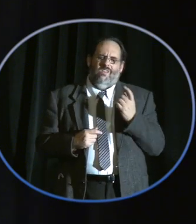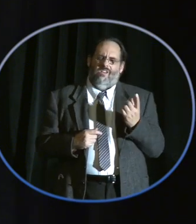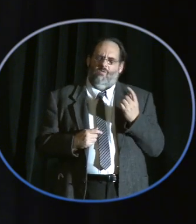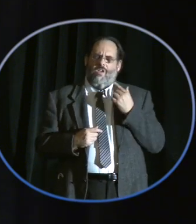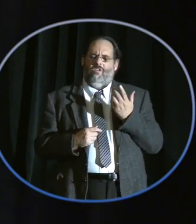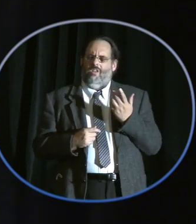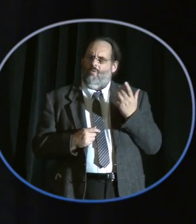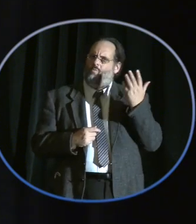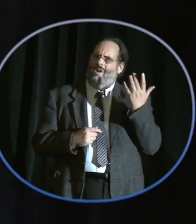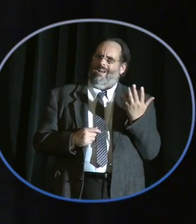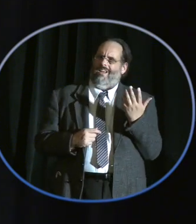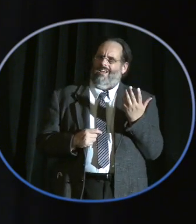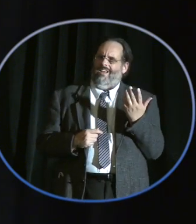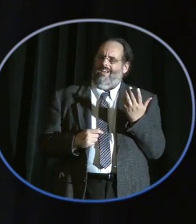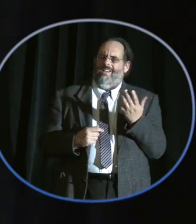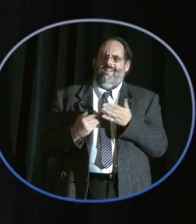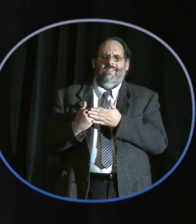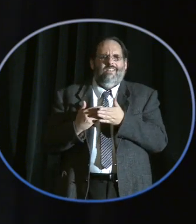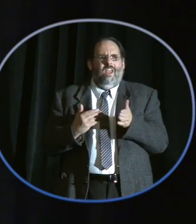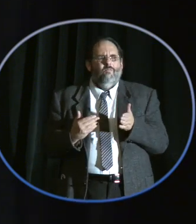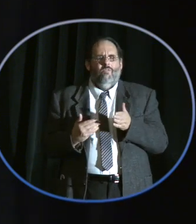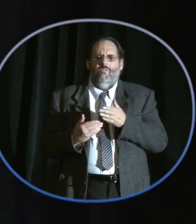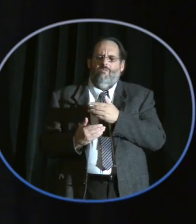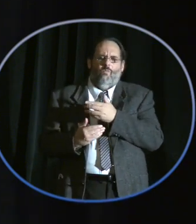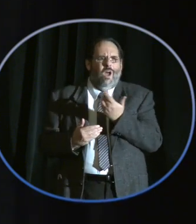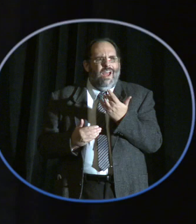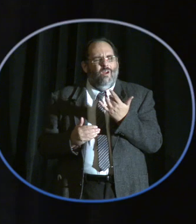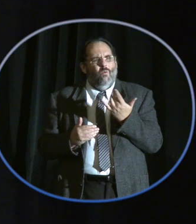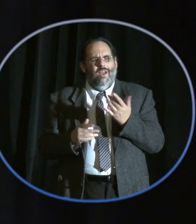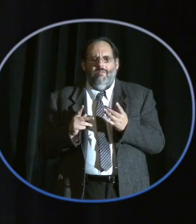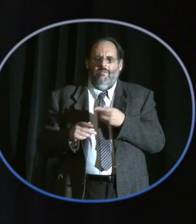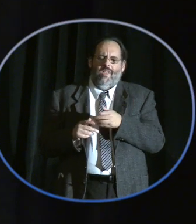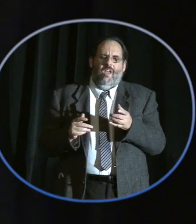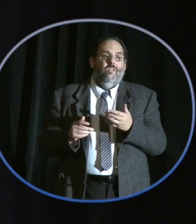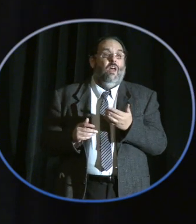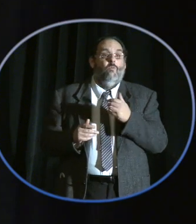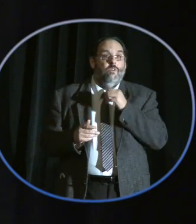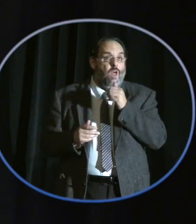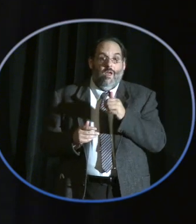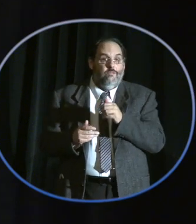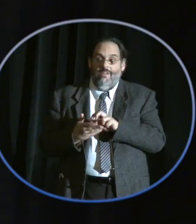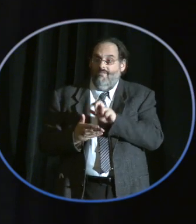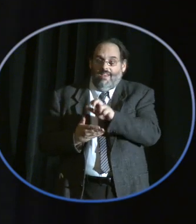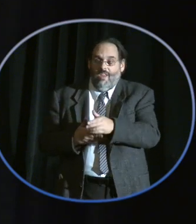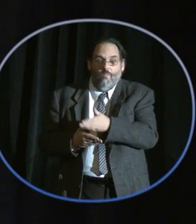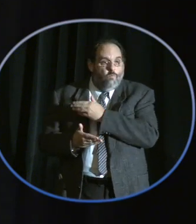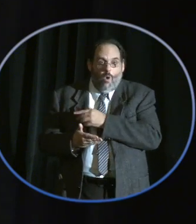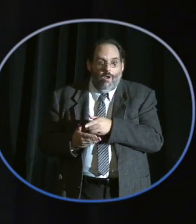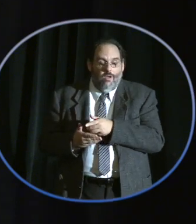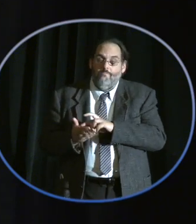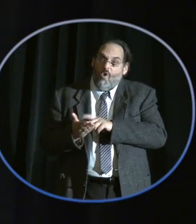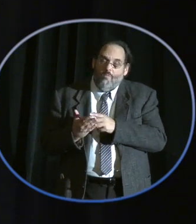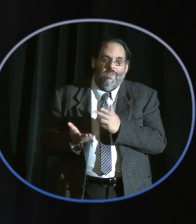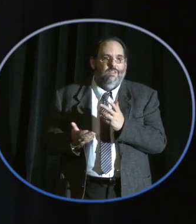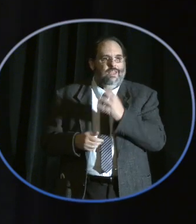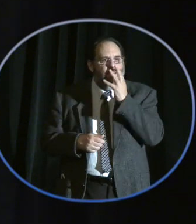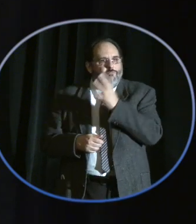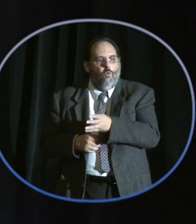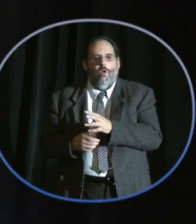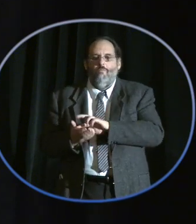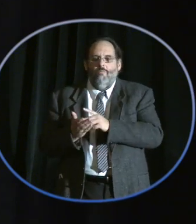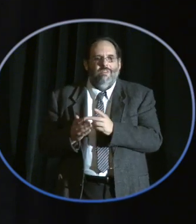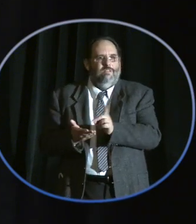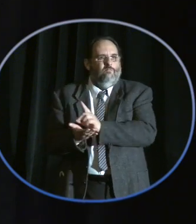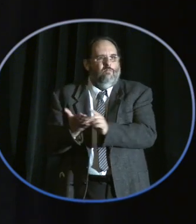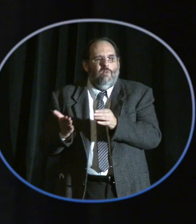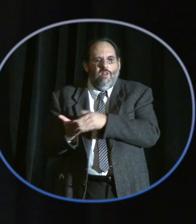questioning why neighborhoods and people that were purposely disinvested in, that were purposely cast astray, that